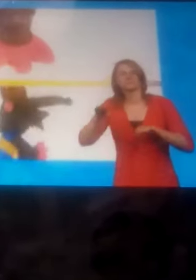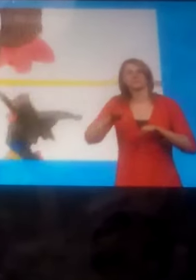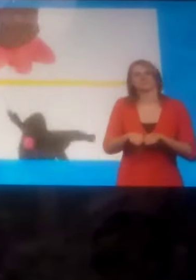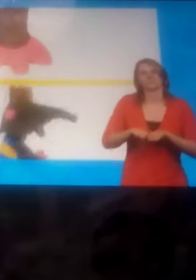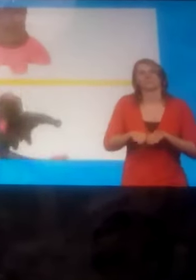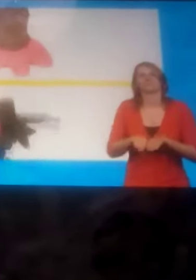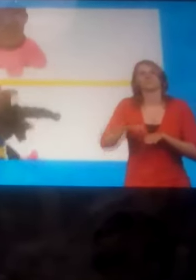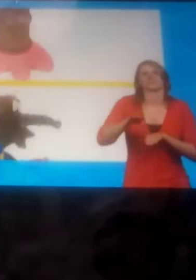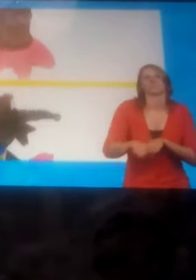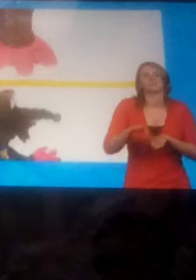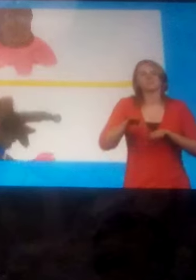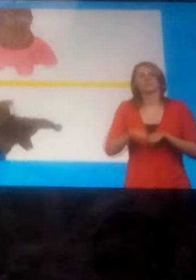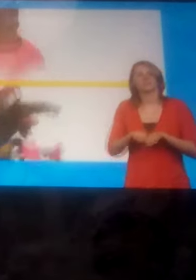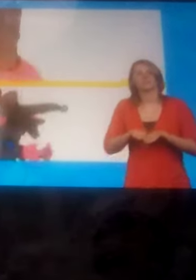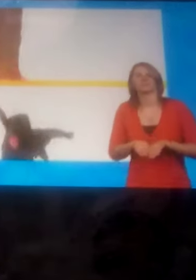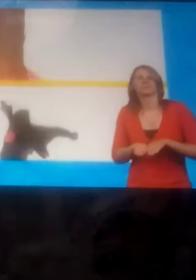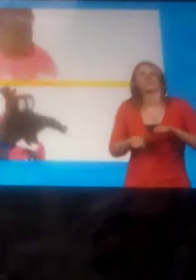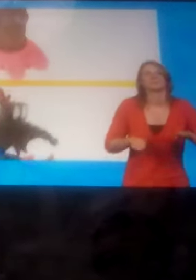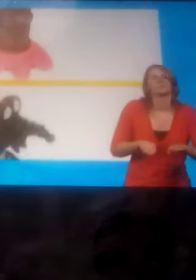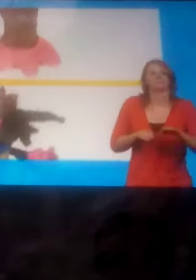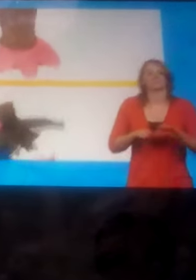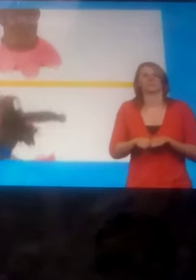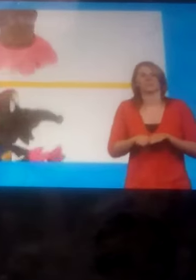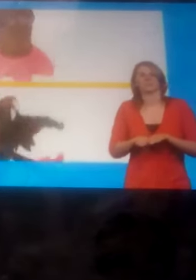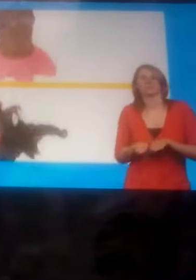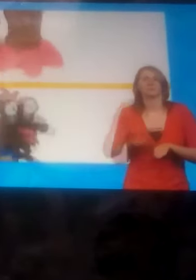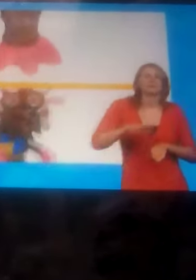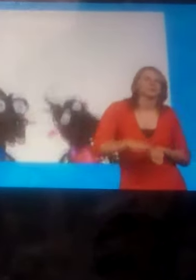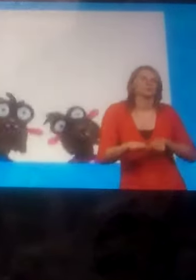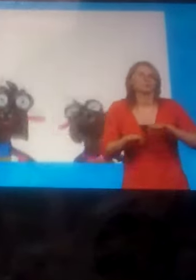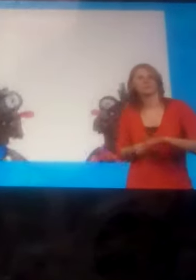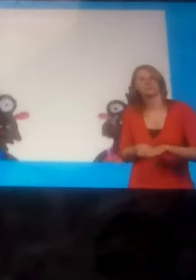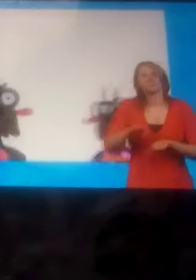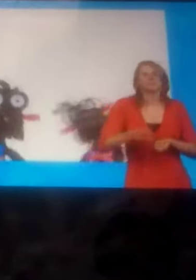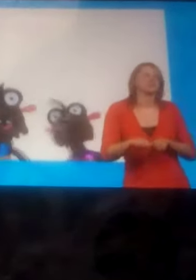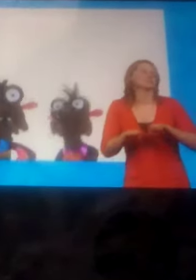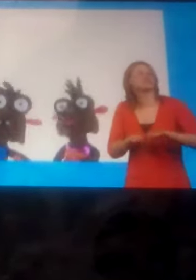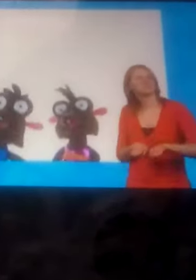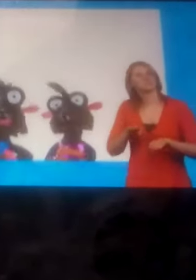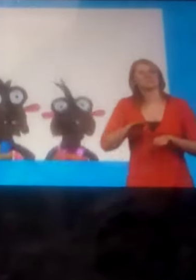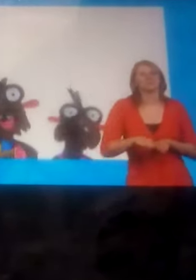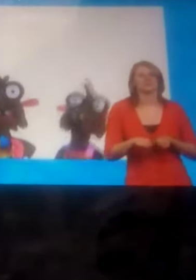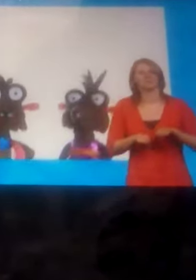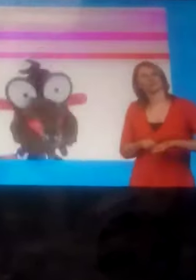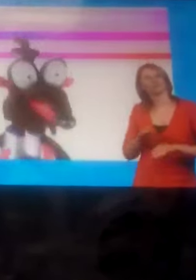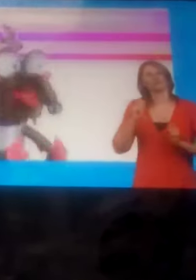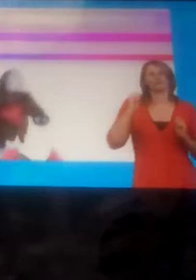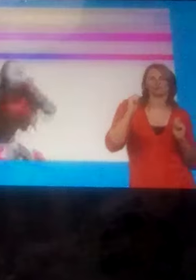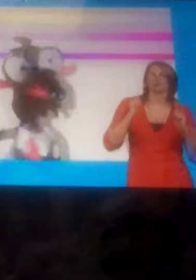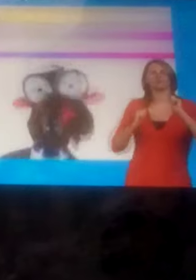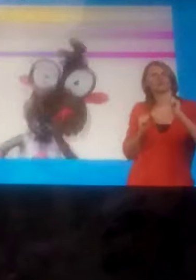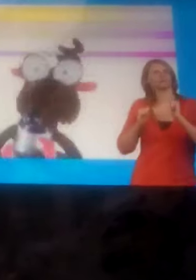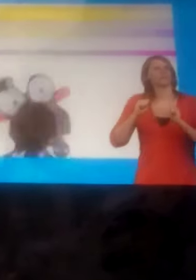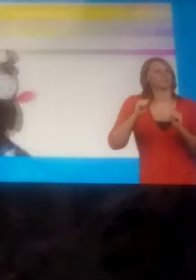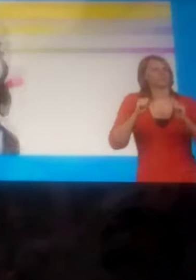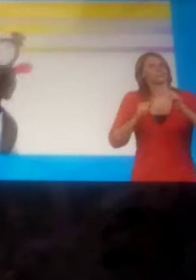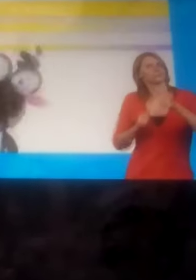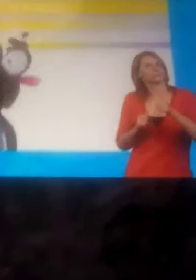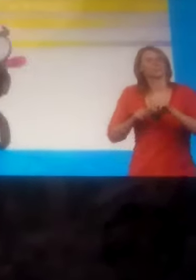stomp. Left foot, let's stomp. Cha-cha now, y'all. Now it's time to get funky. To the right